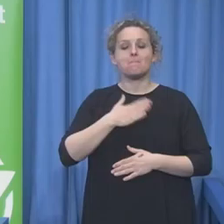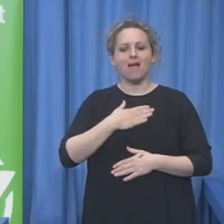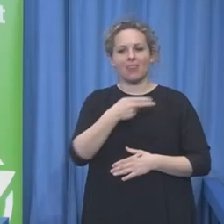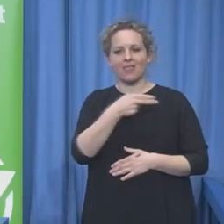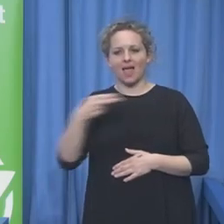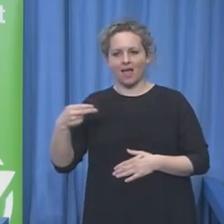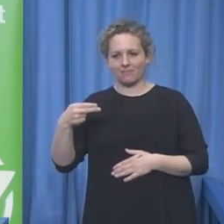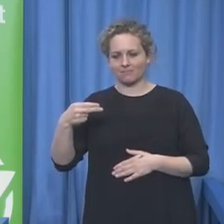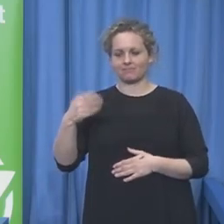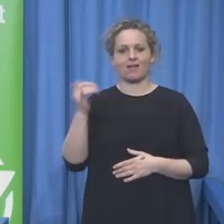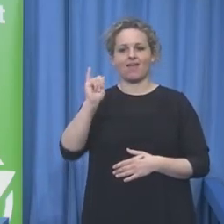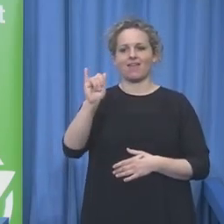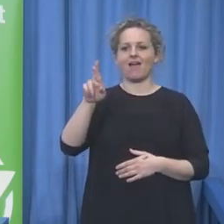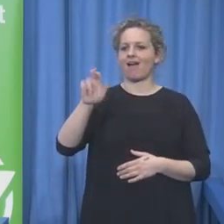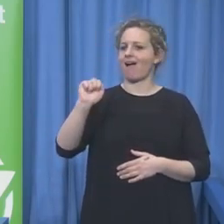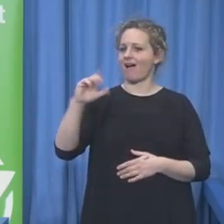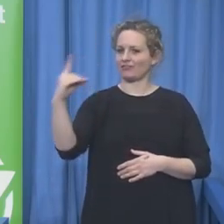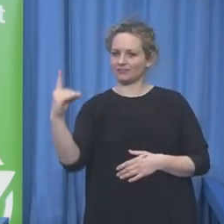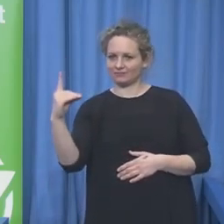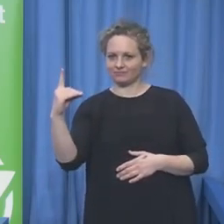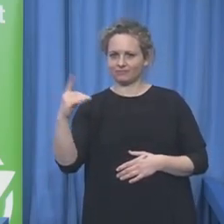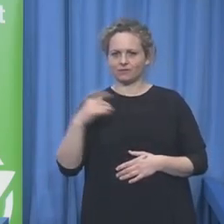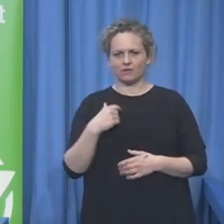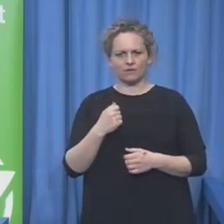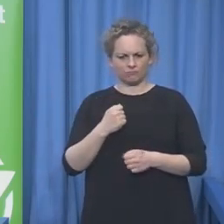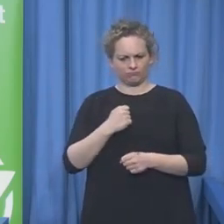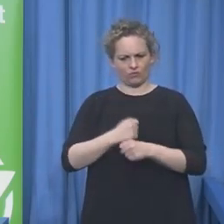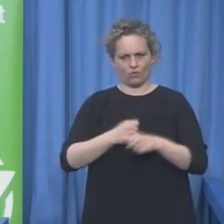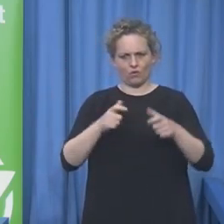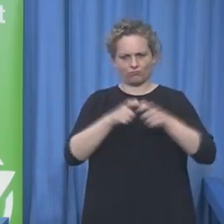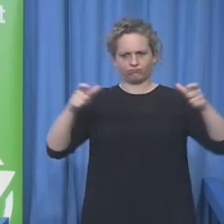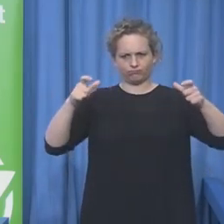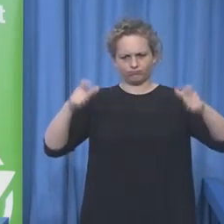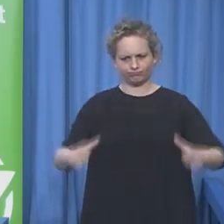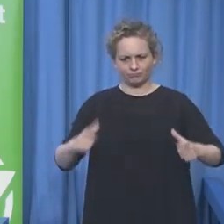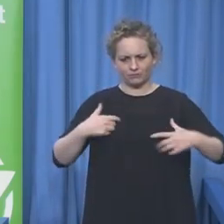chairman of Shekulo Tov. We mostly work with people